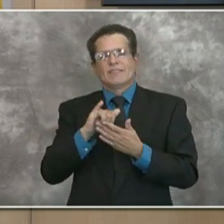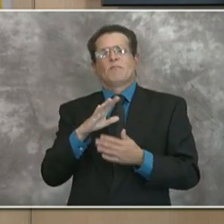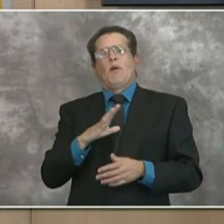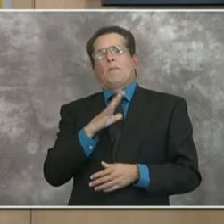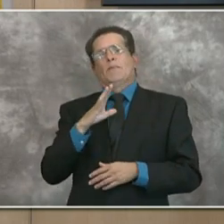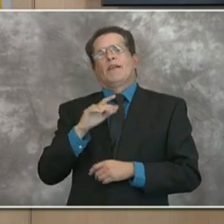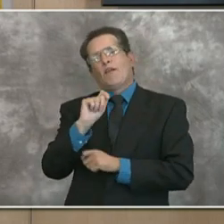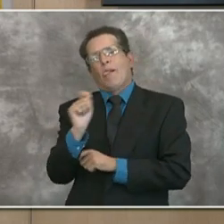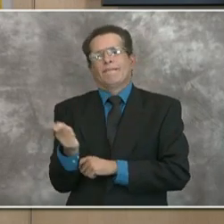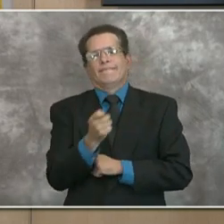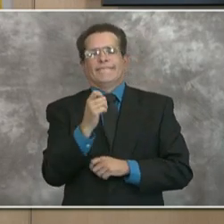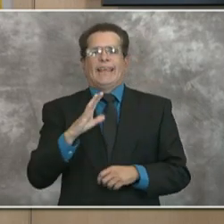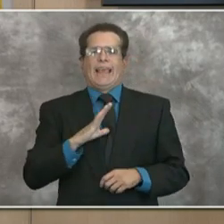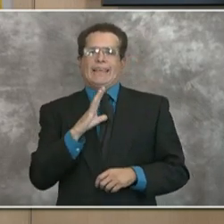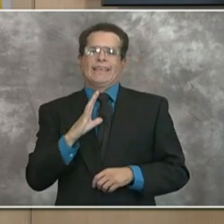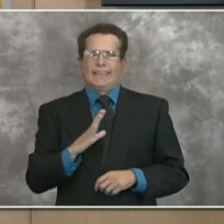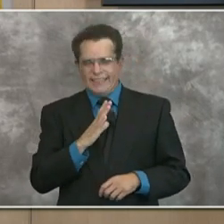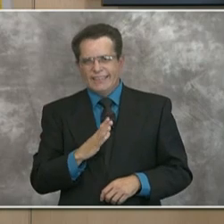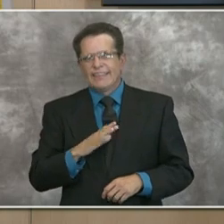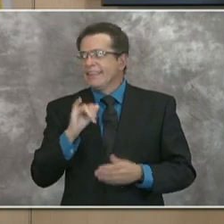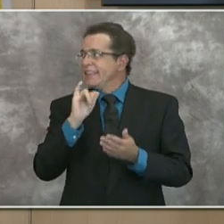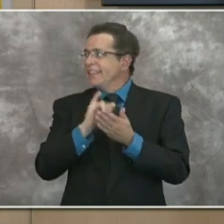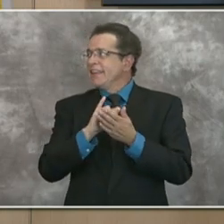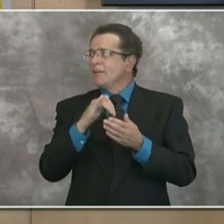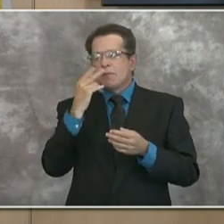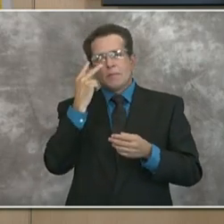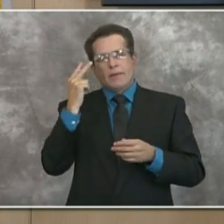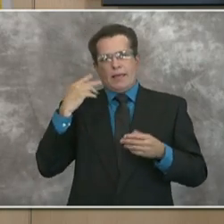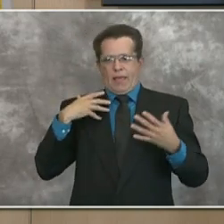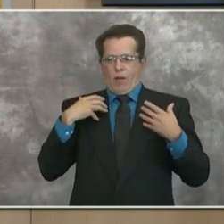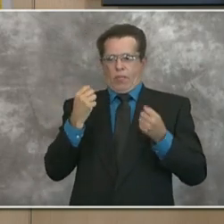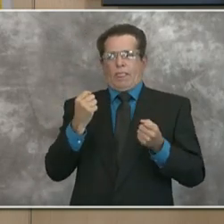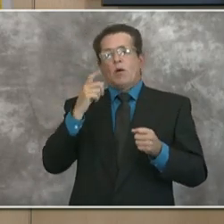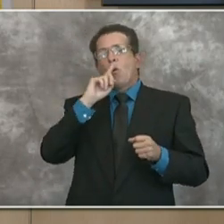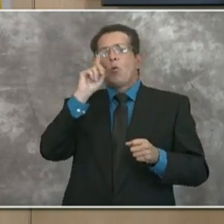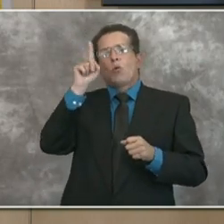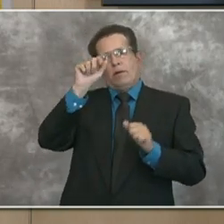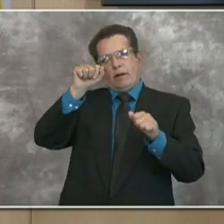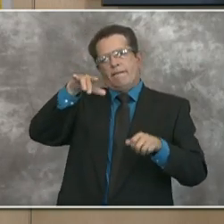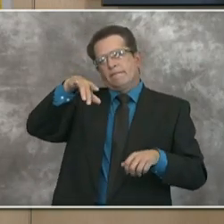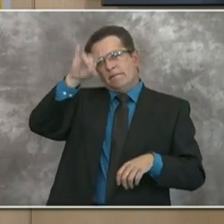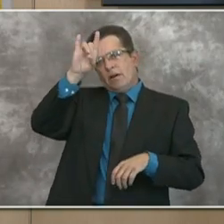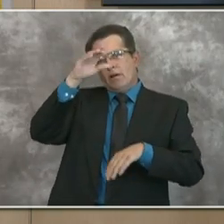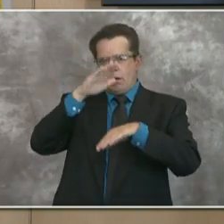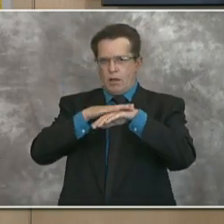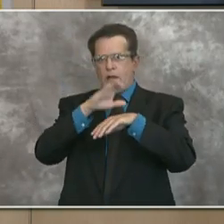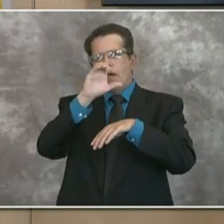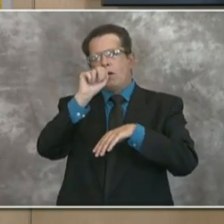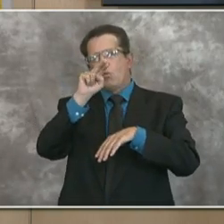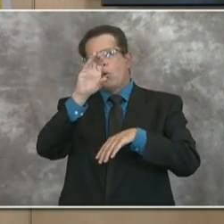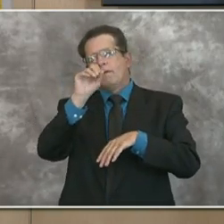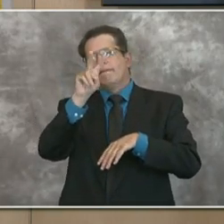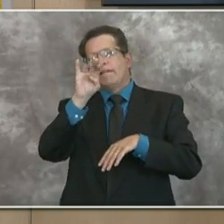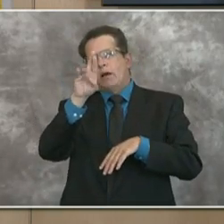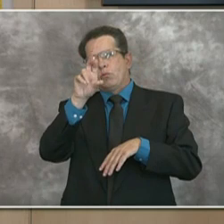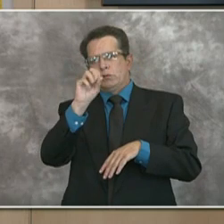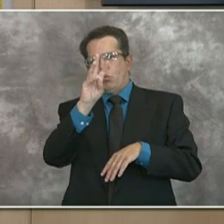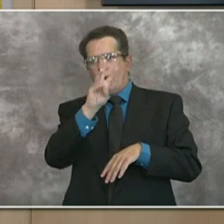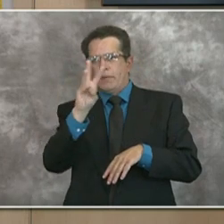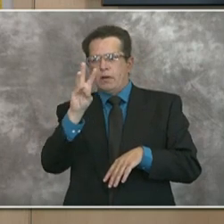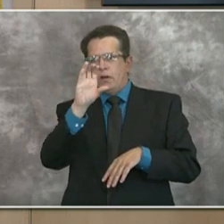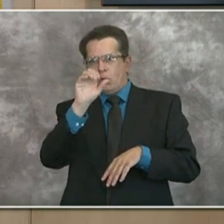golf etiquette. As a reminder, our updated public health order can be found on the coronavirus website